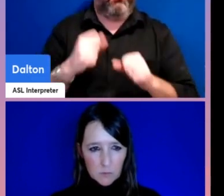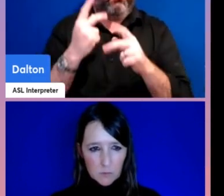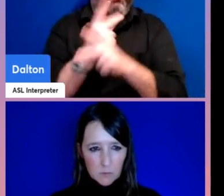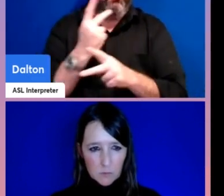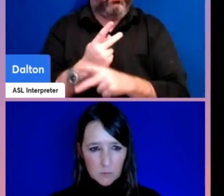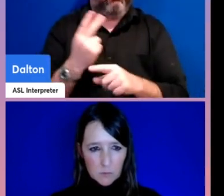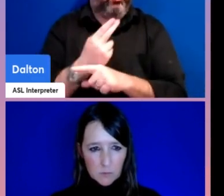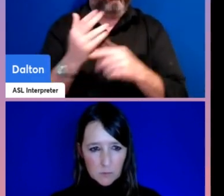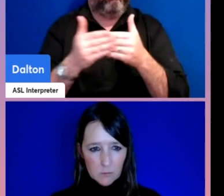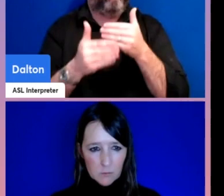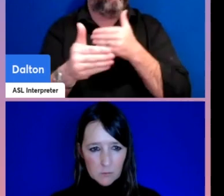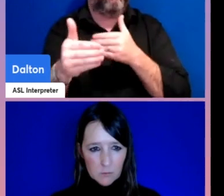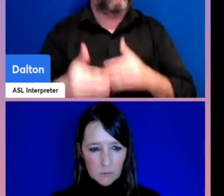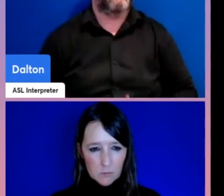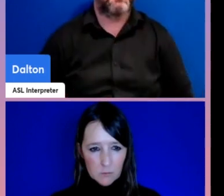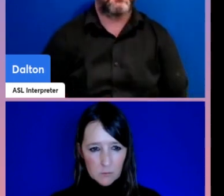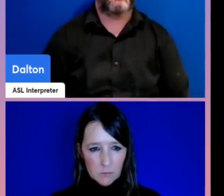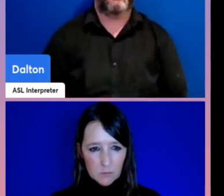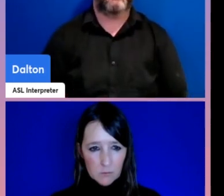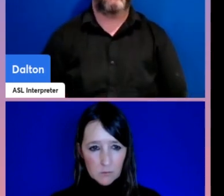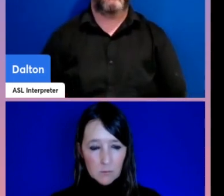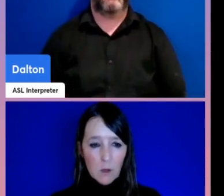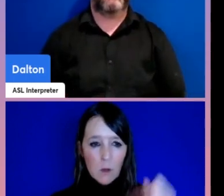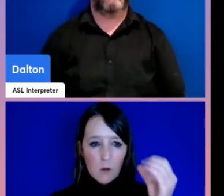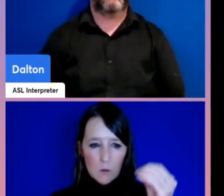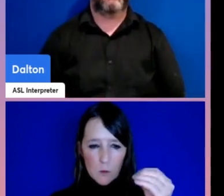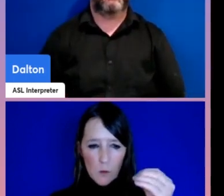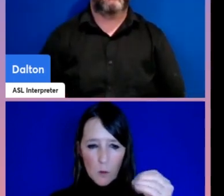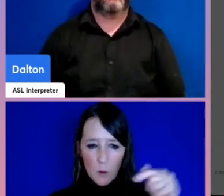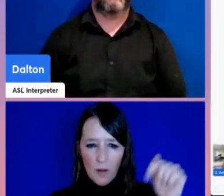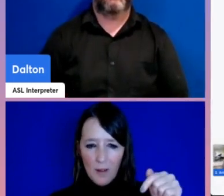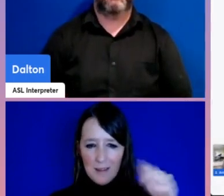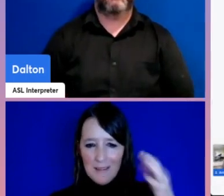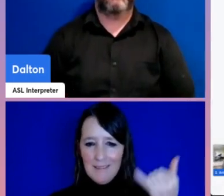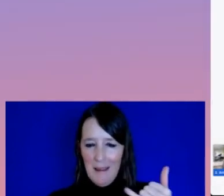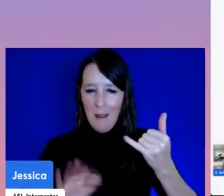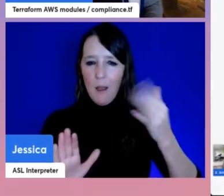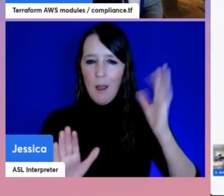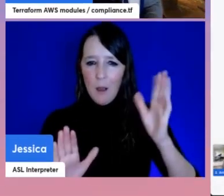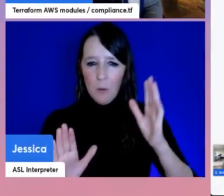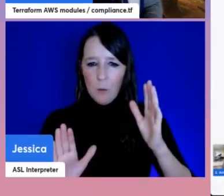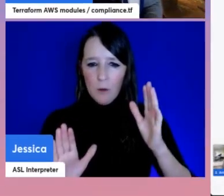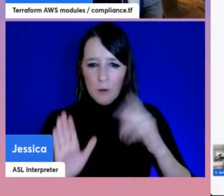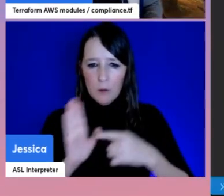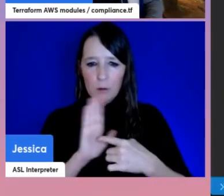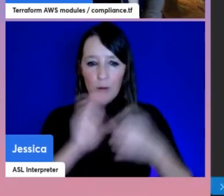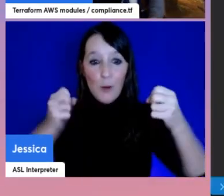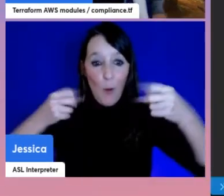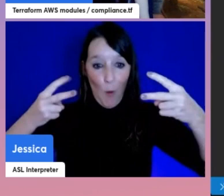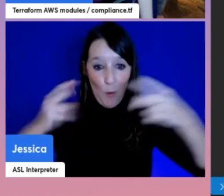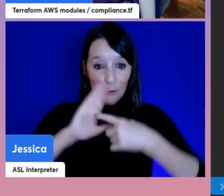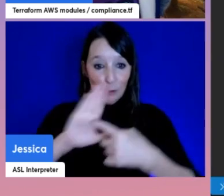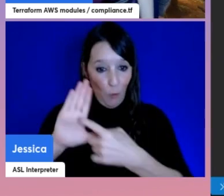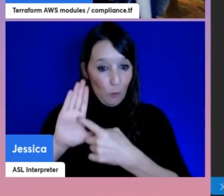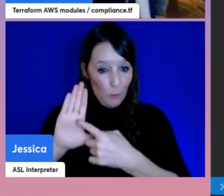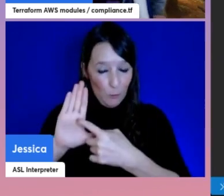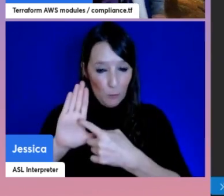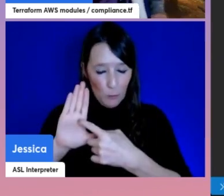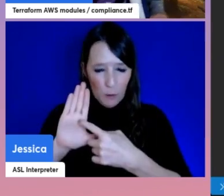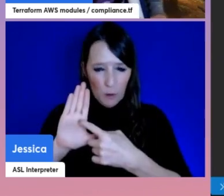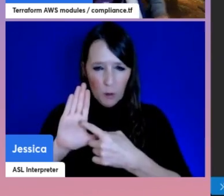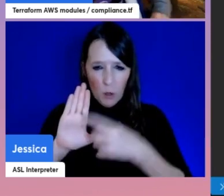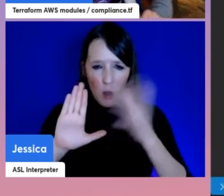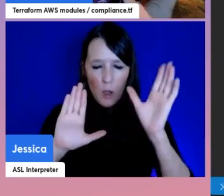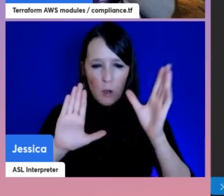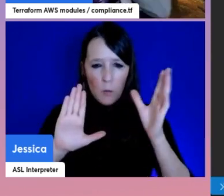use it. So on this note, let me go to the code, and I will try to